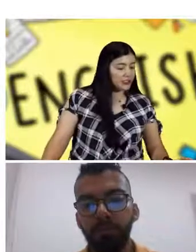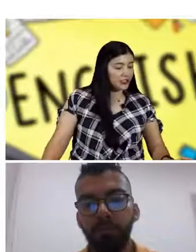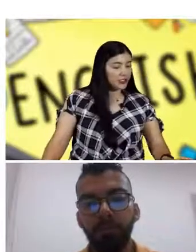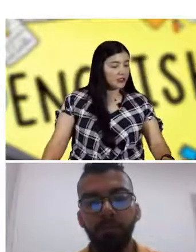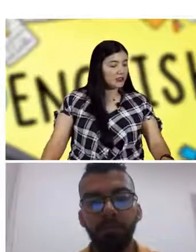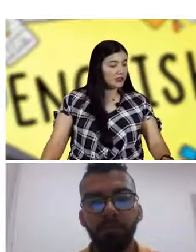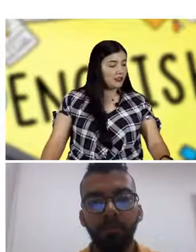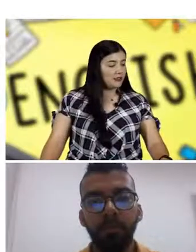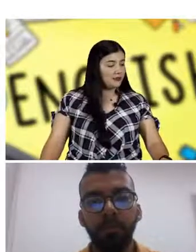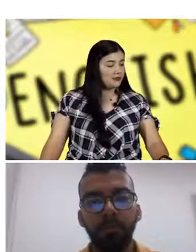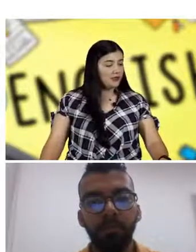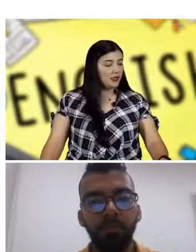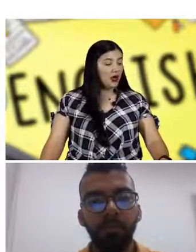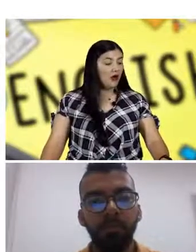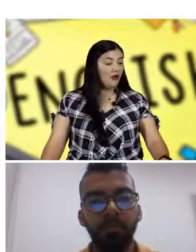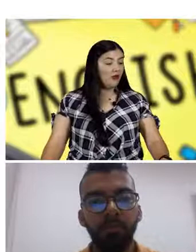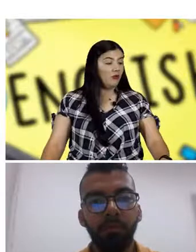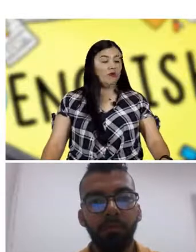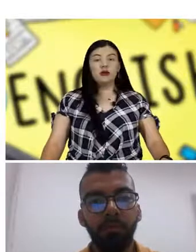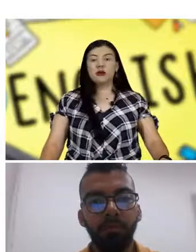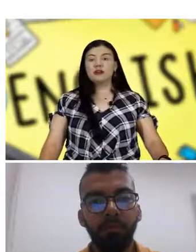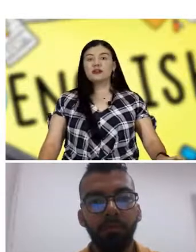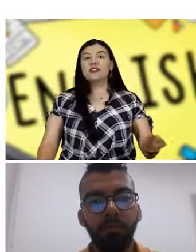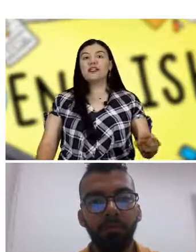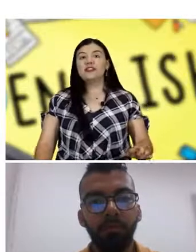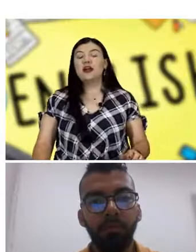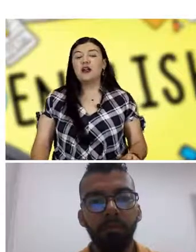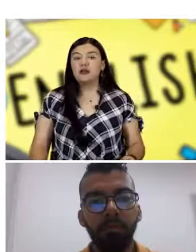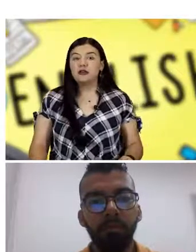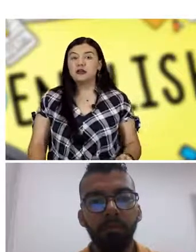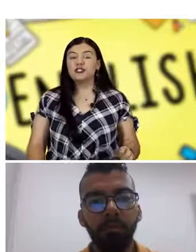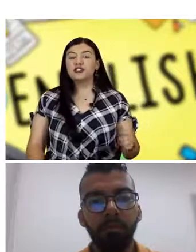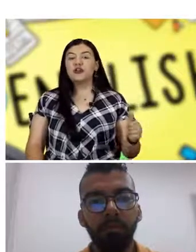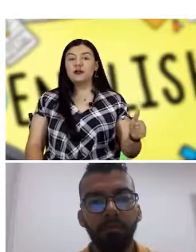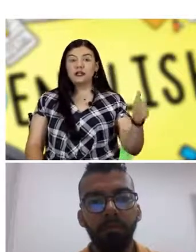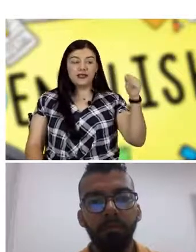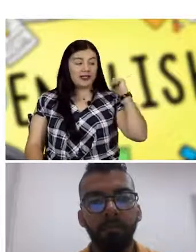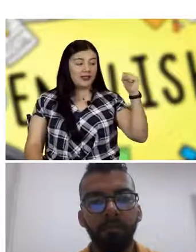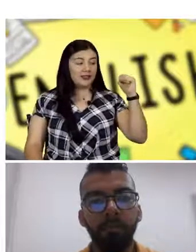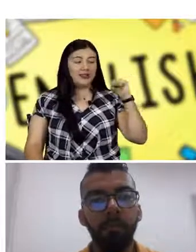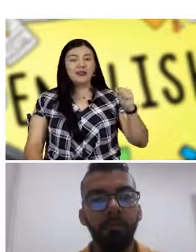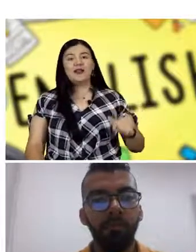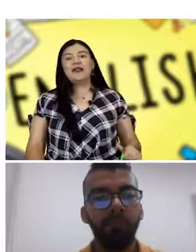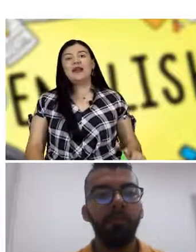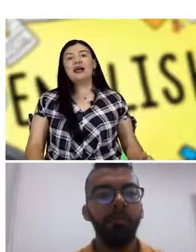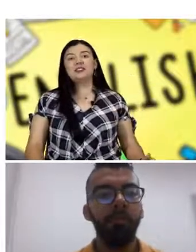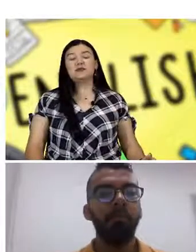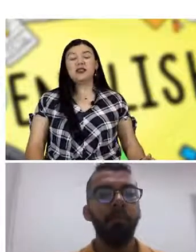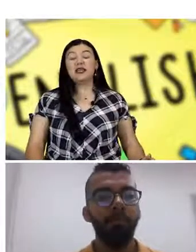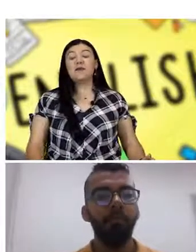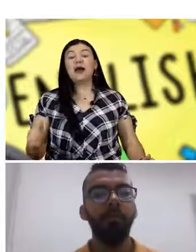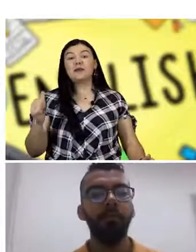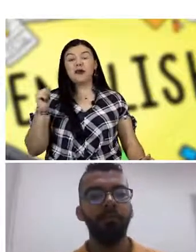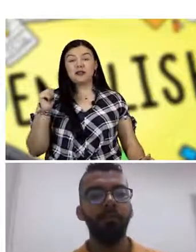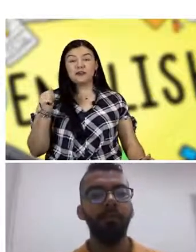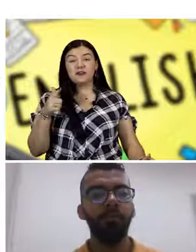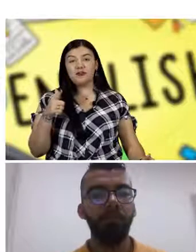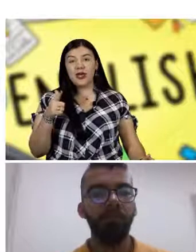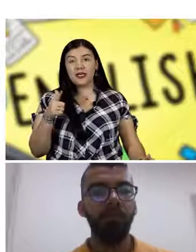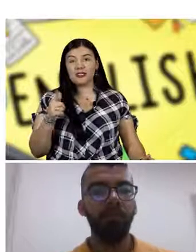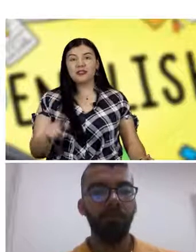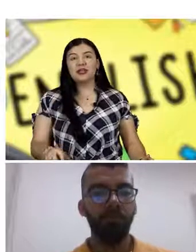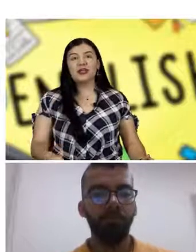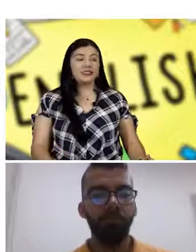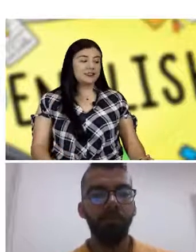Let me check, okay? Oh, look, this arrow is showing the back part of